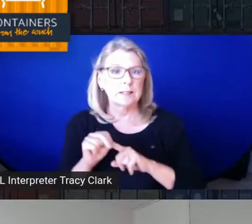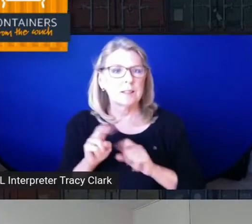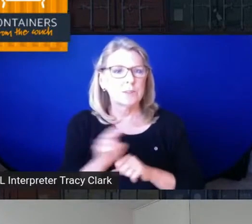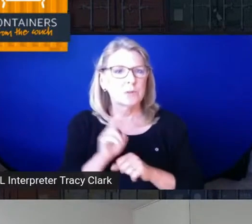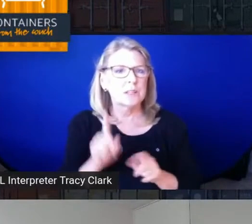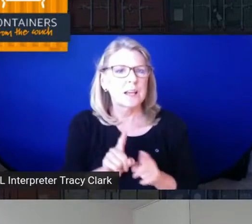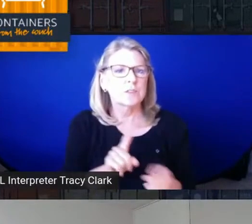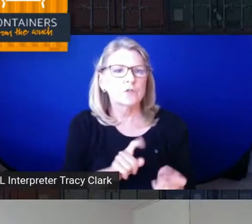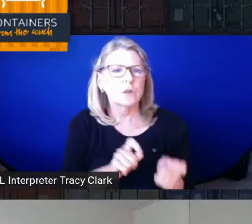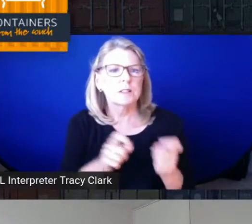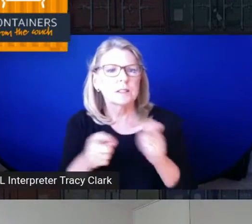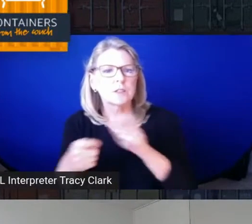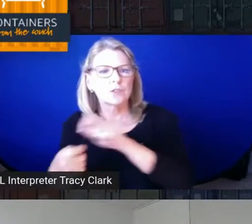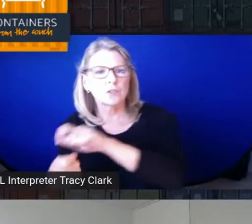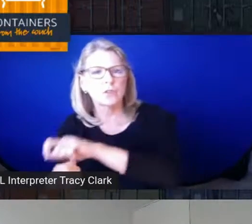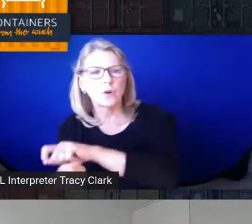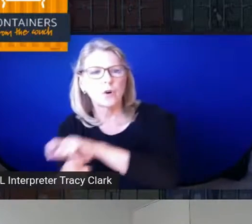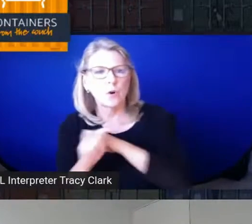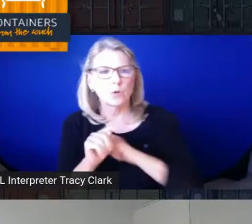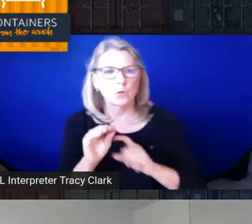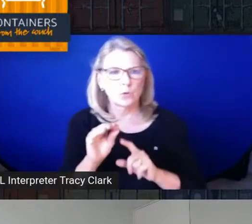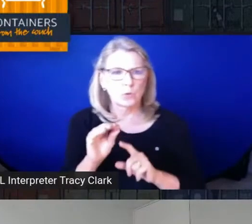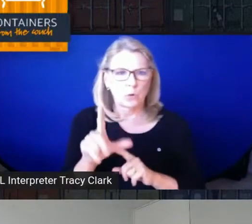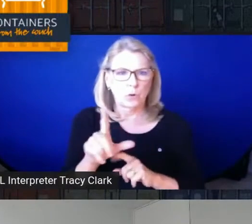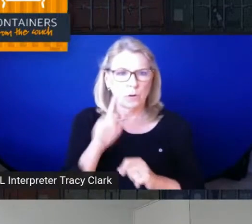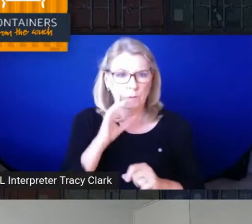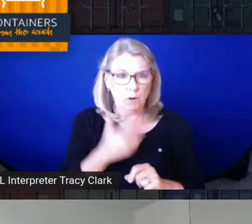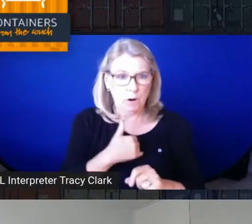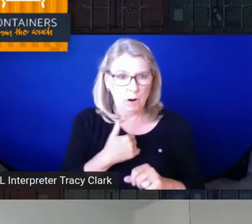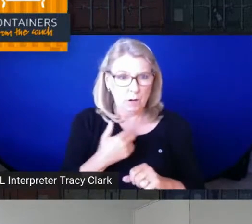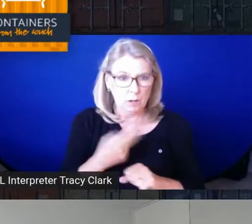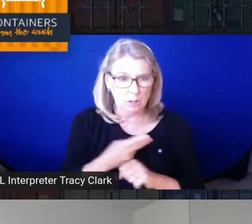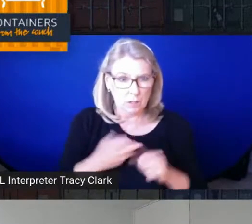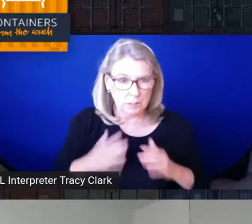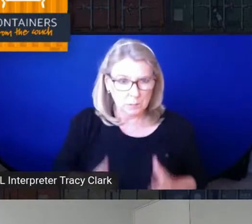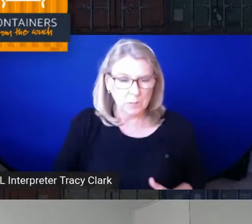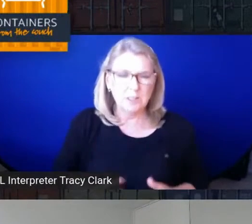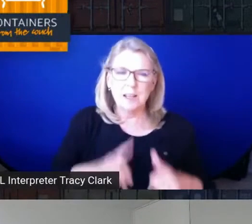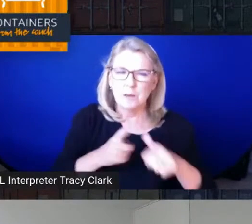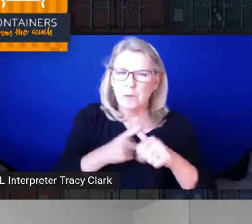one, how can they look at moving faster with their very, very complex, I love what